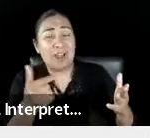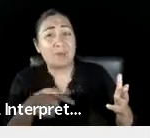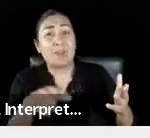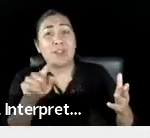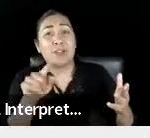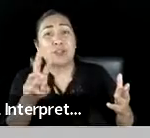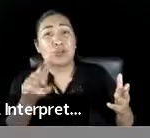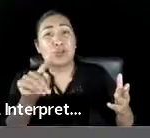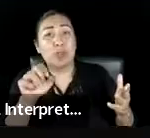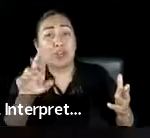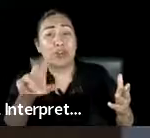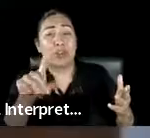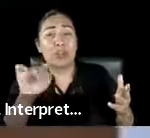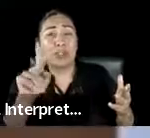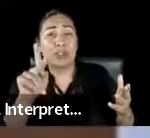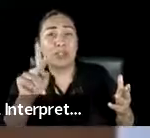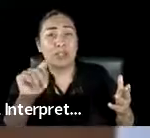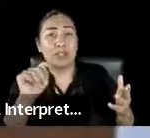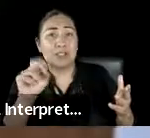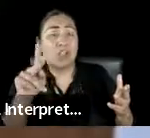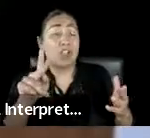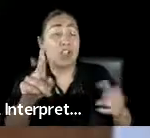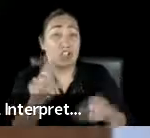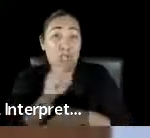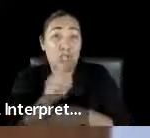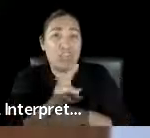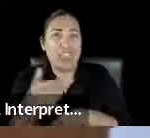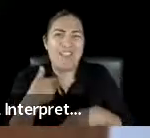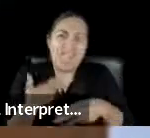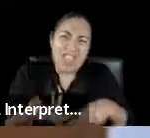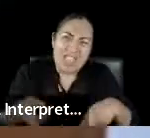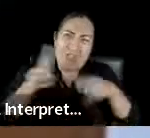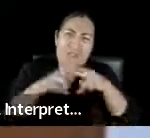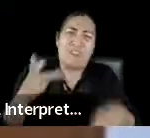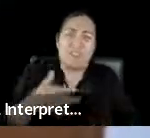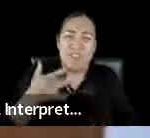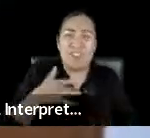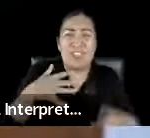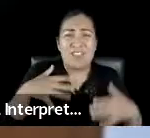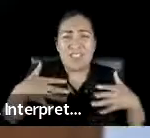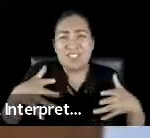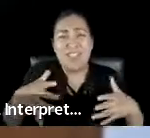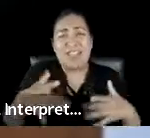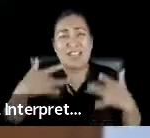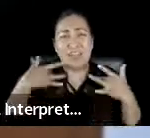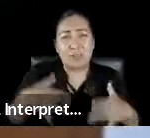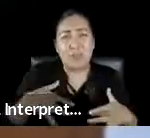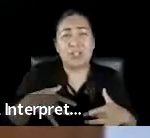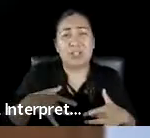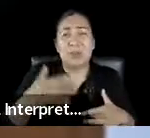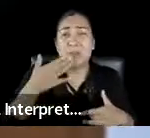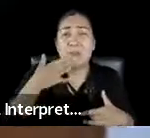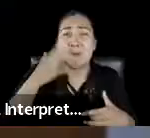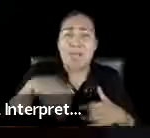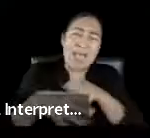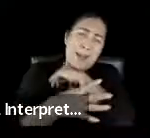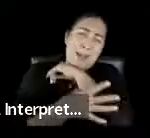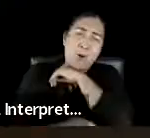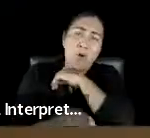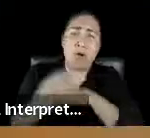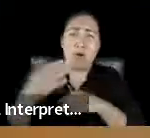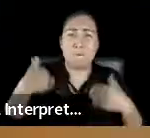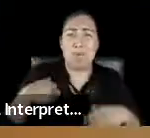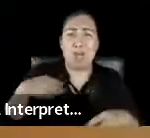TikTok have increased feelings of depression, anxiety, poor body image, and loneliness. Social media has been compared